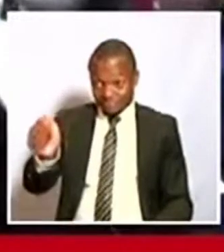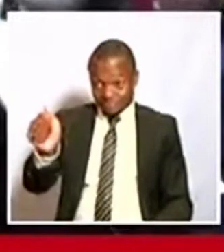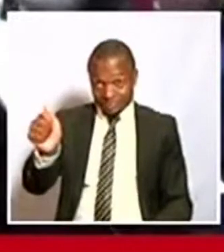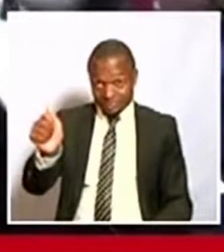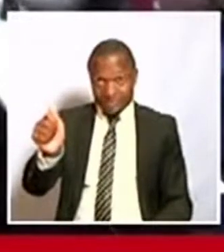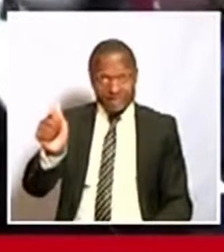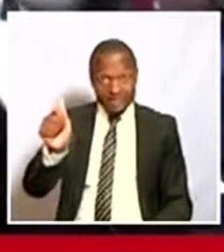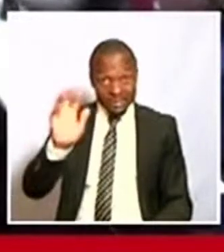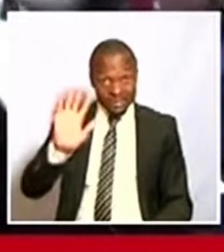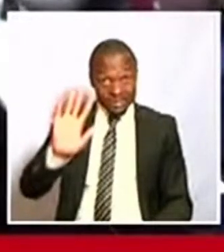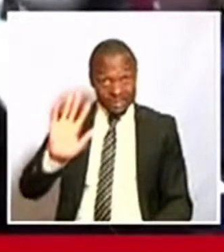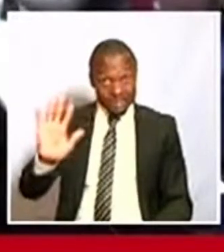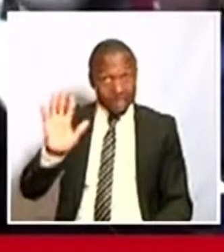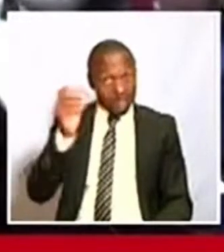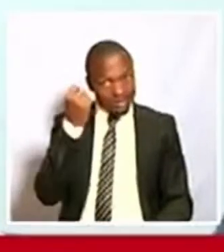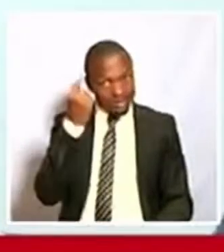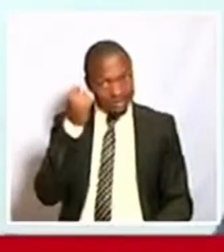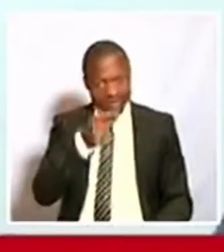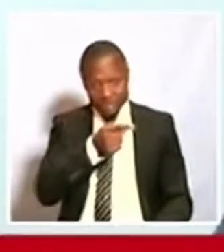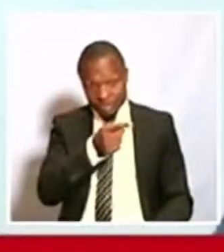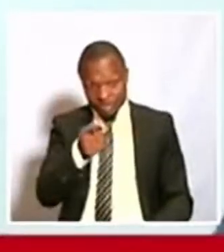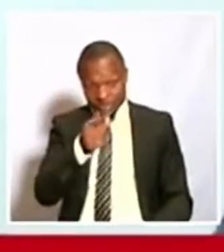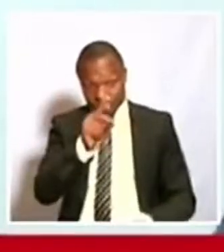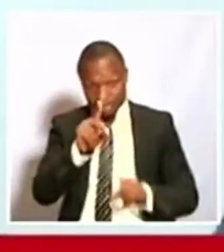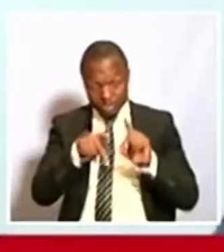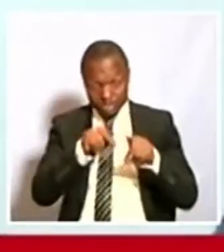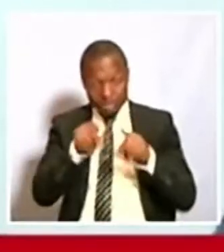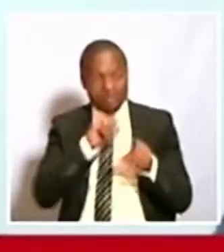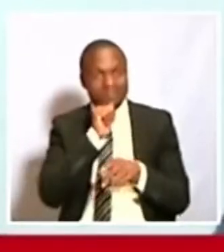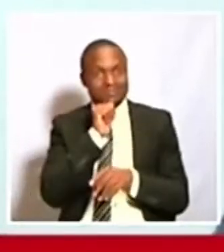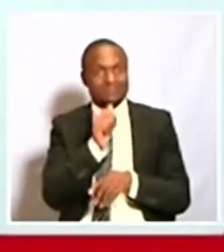my understanding is that these people might not be